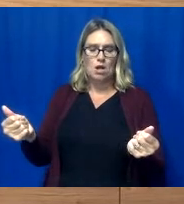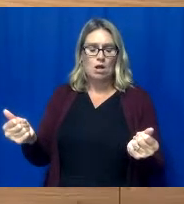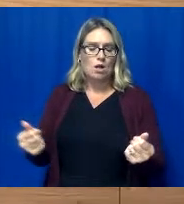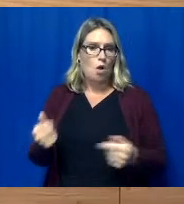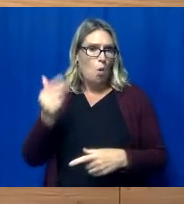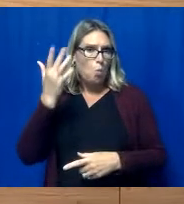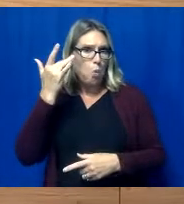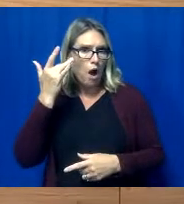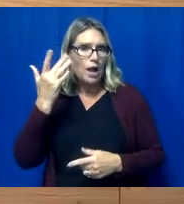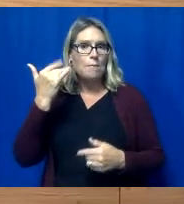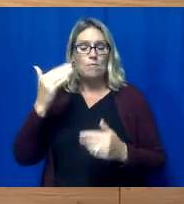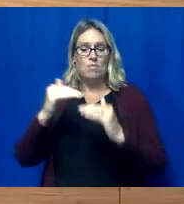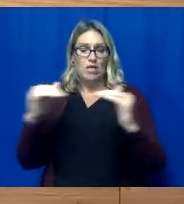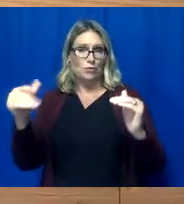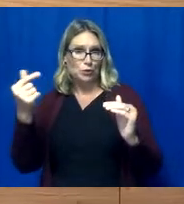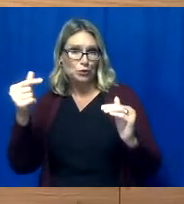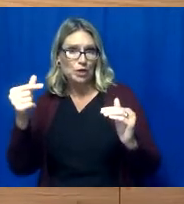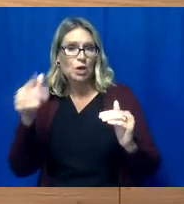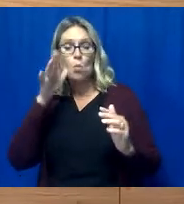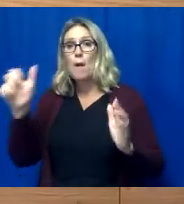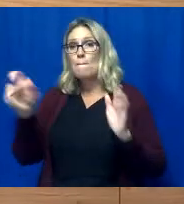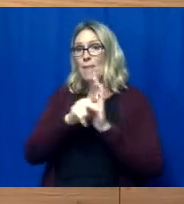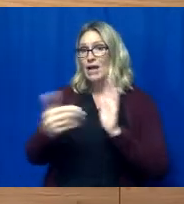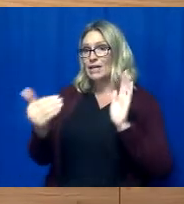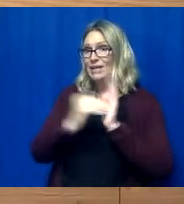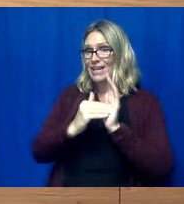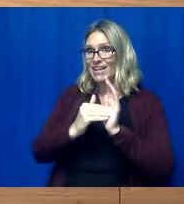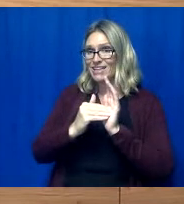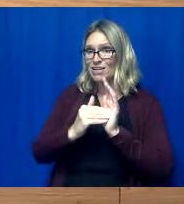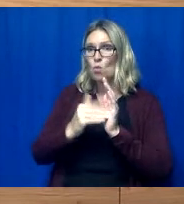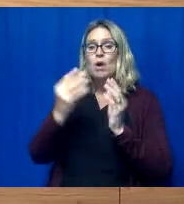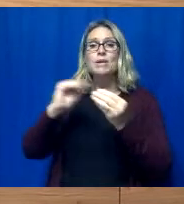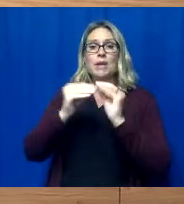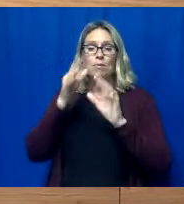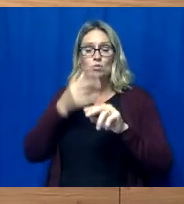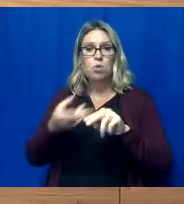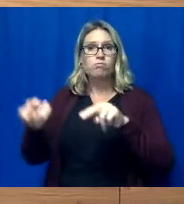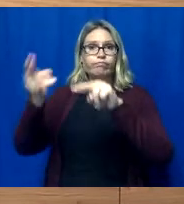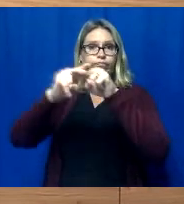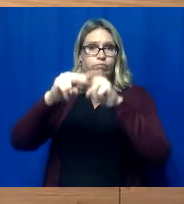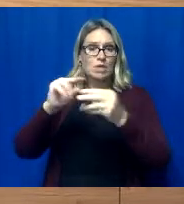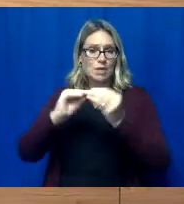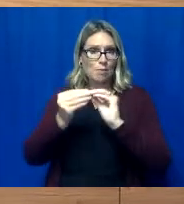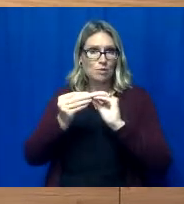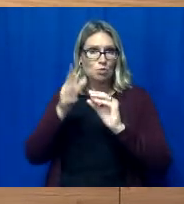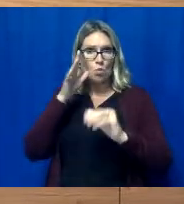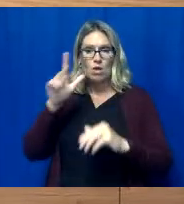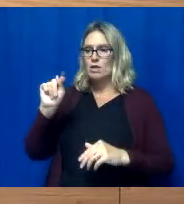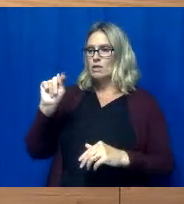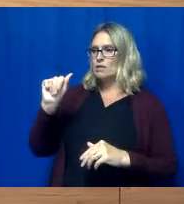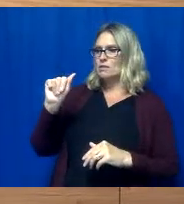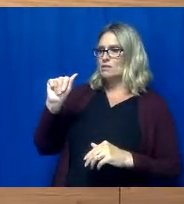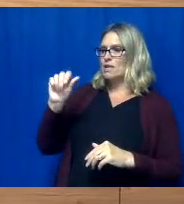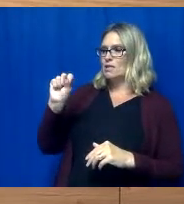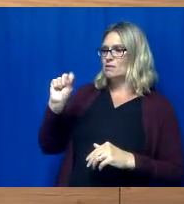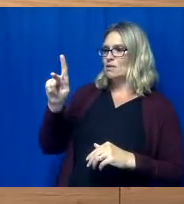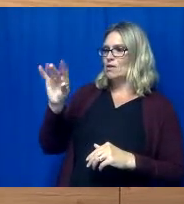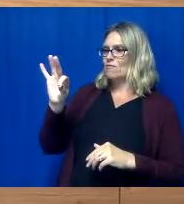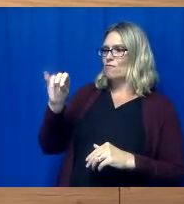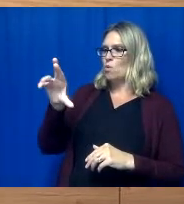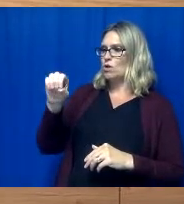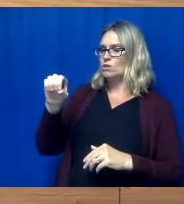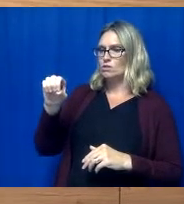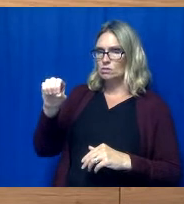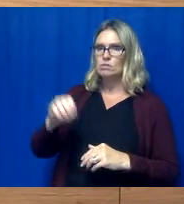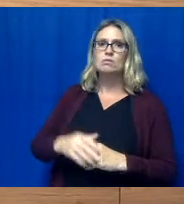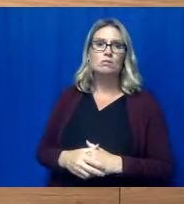going to green, and will it come back now that the emergency order is back on? And was it involved in making the decision to go to green?